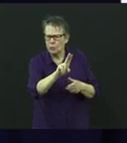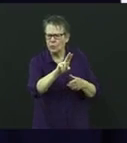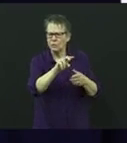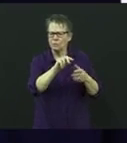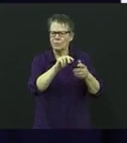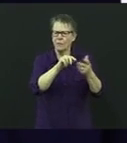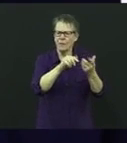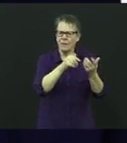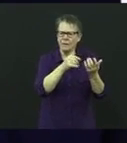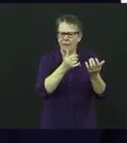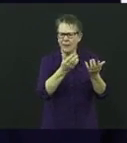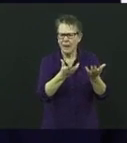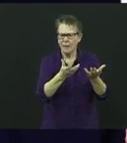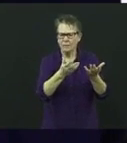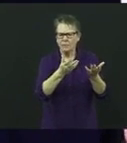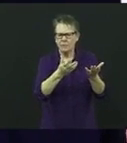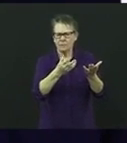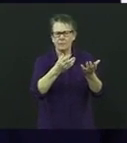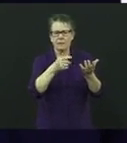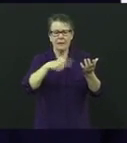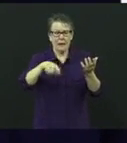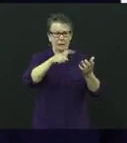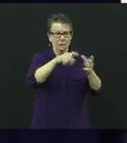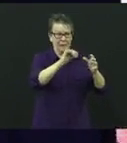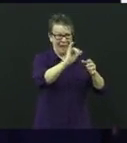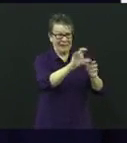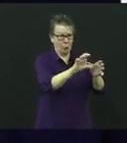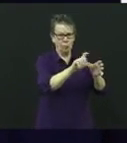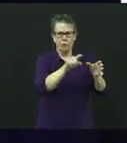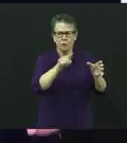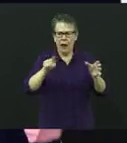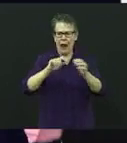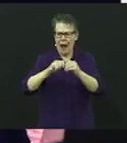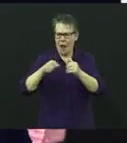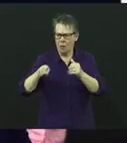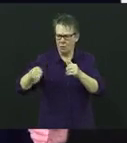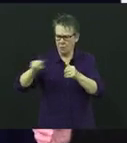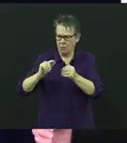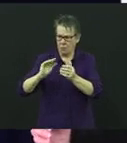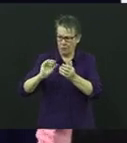will more than likely be very full, and other